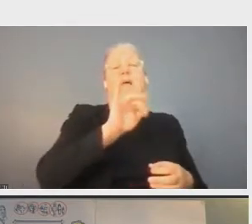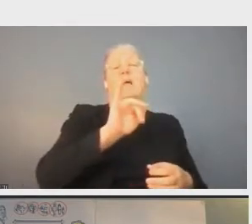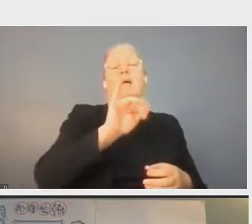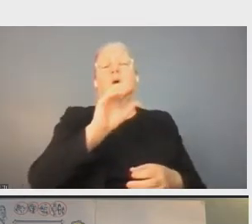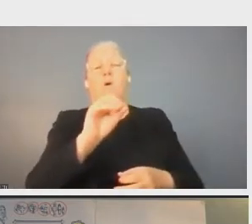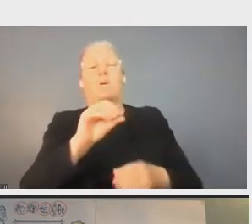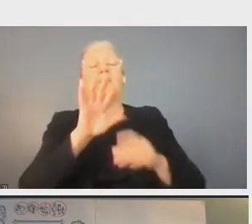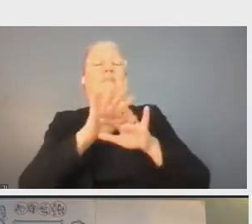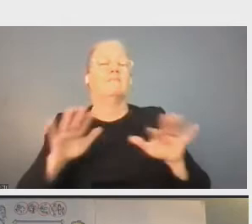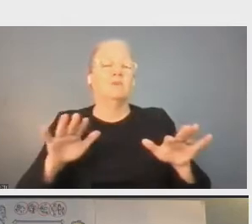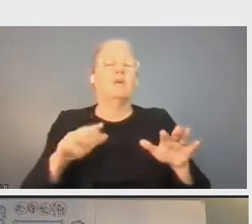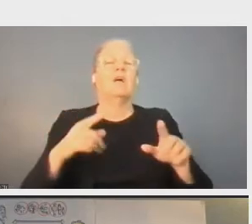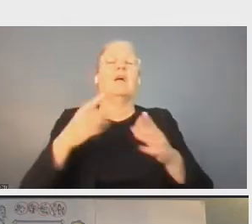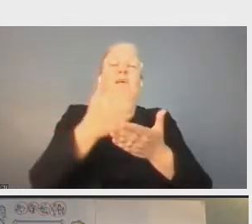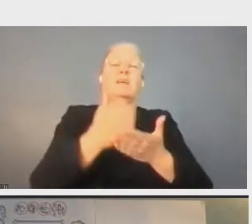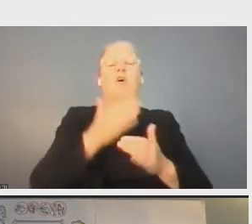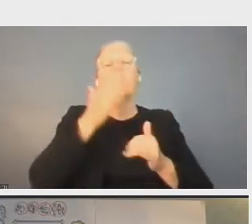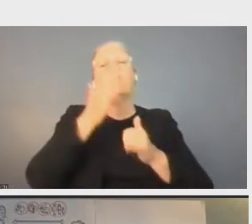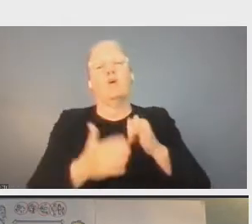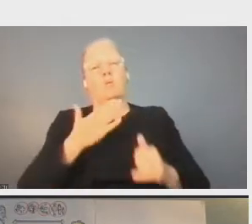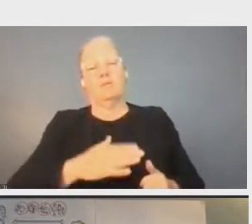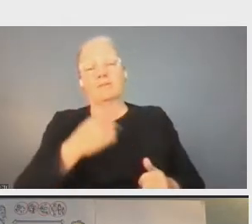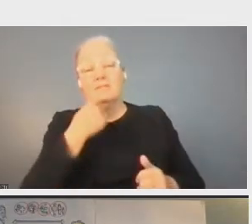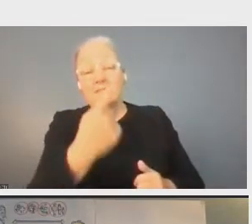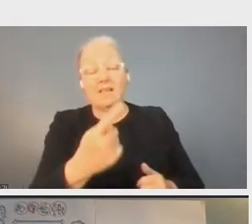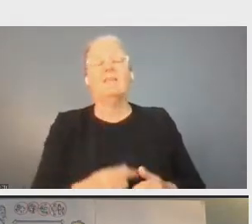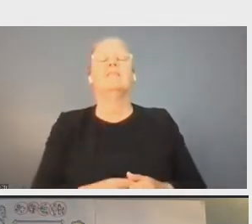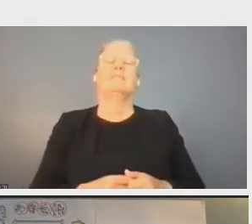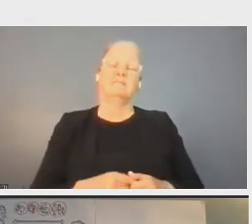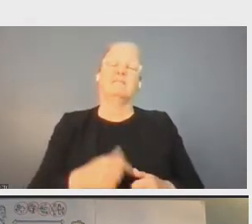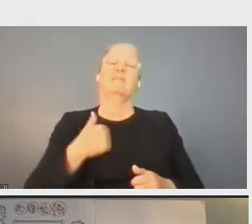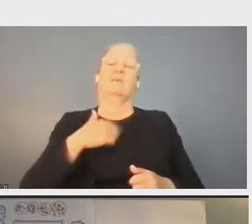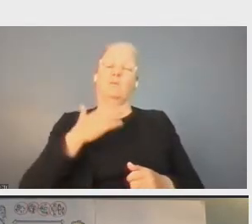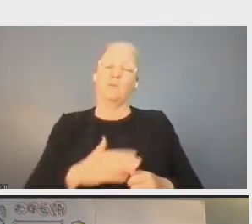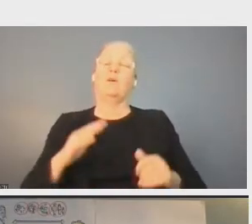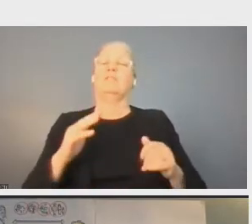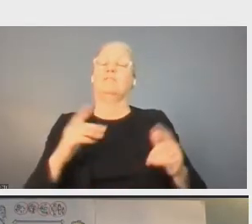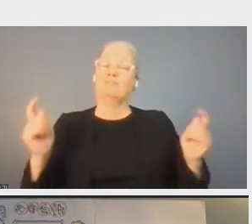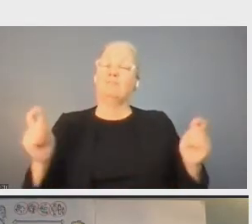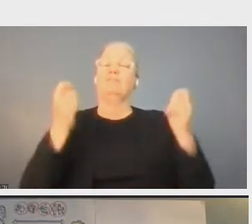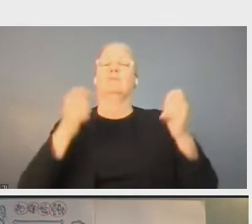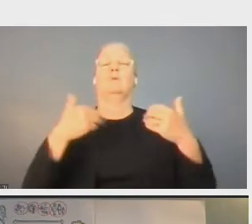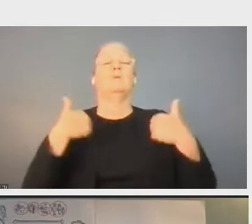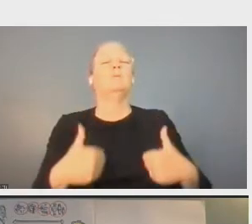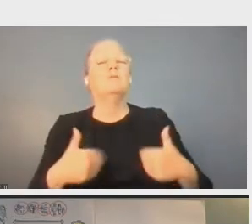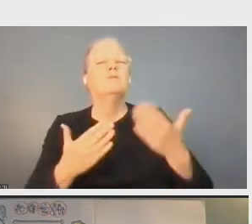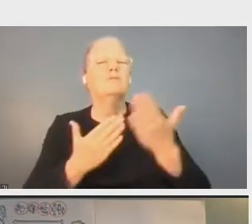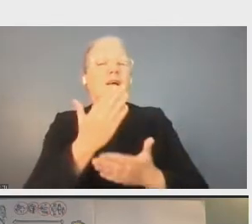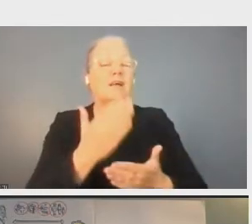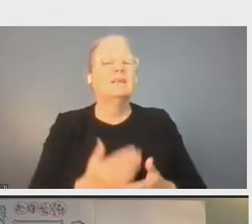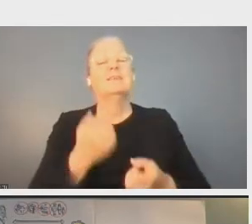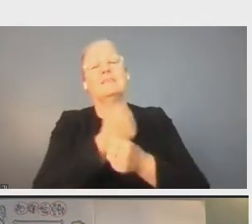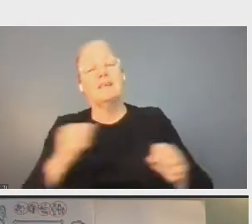conservation. Finally, I would like to celebrate the approval of the human right to a safe and